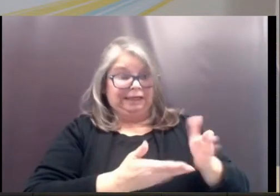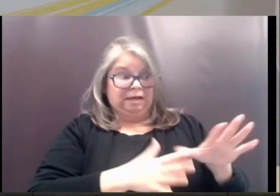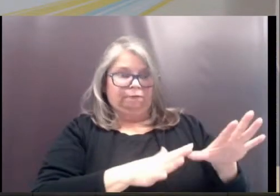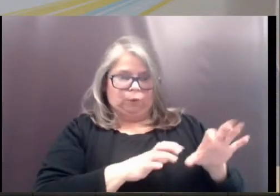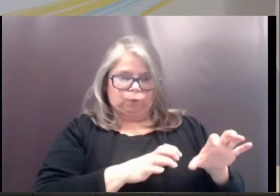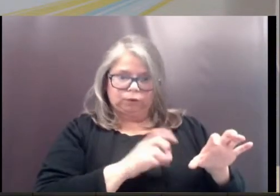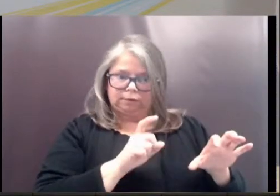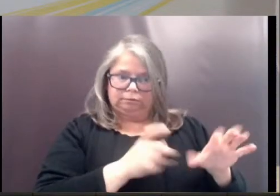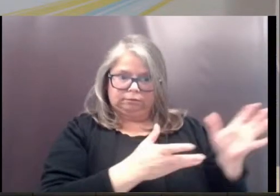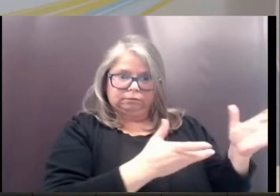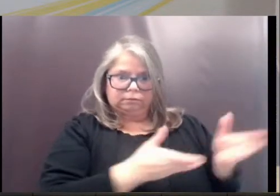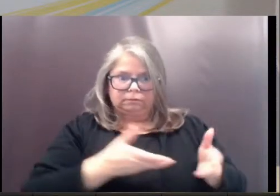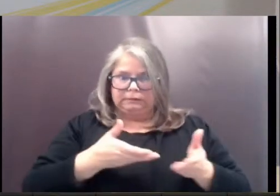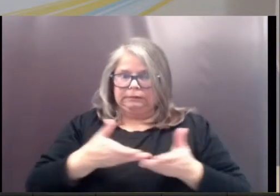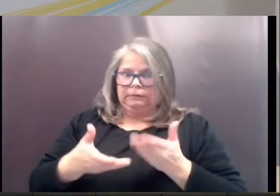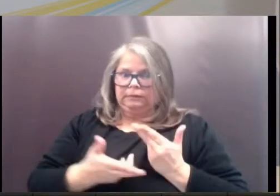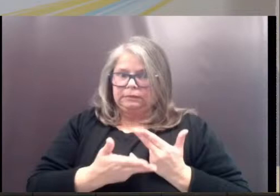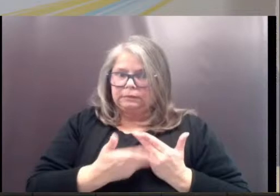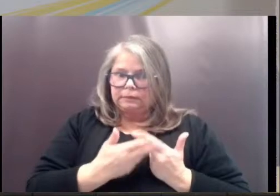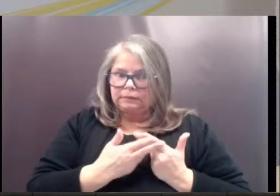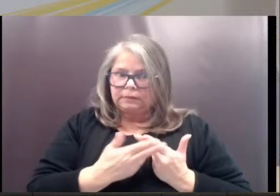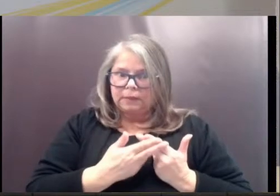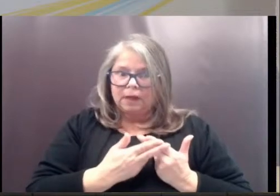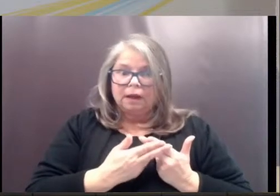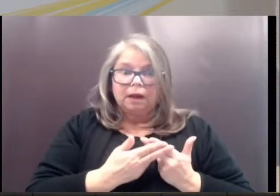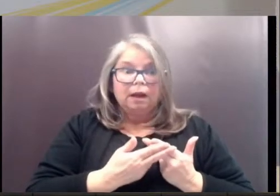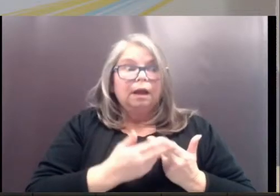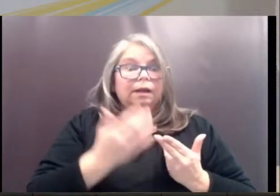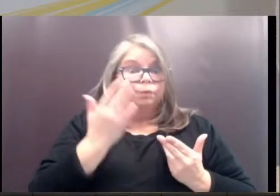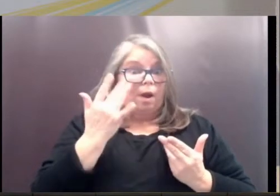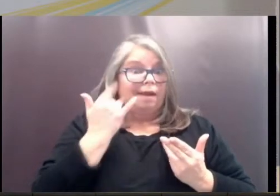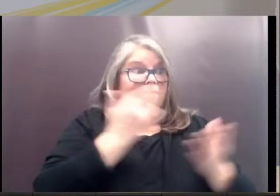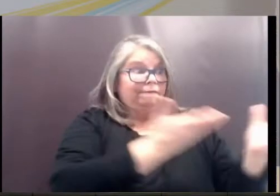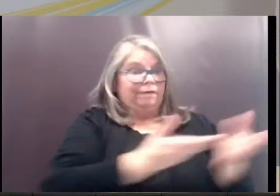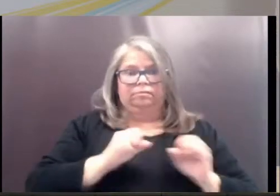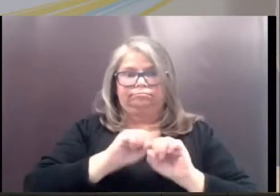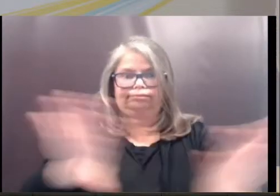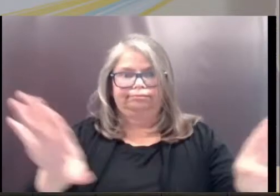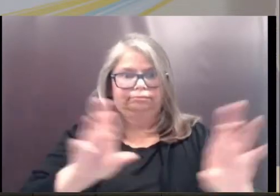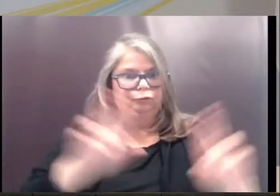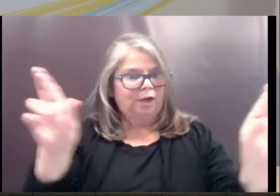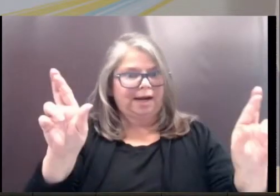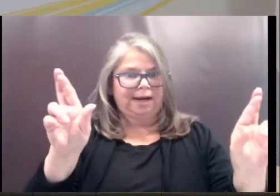the freezer and where it's delivered is a little bit different on that first vaccine.